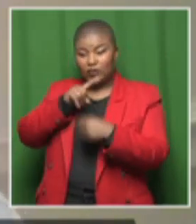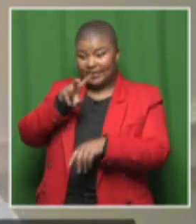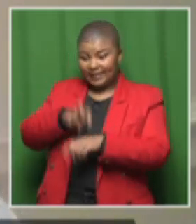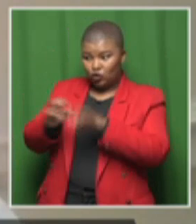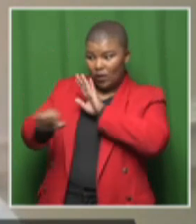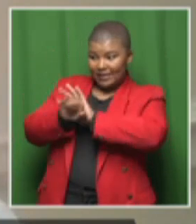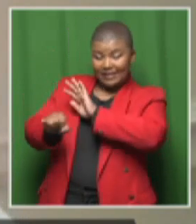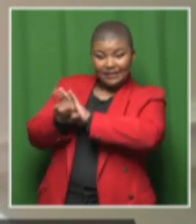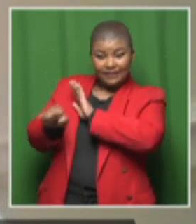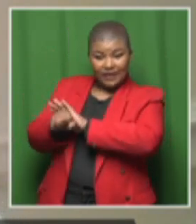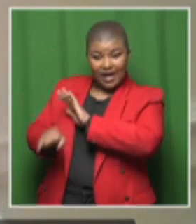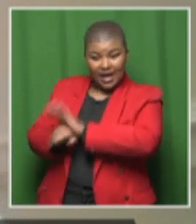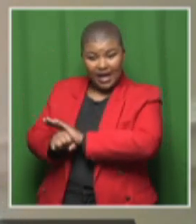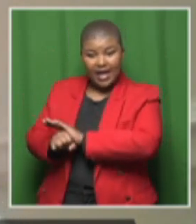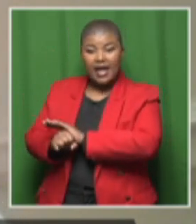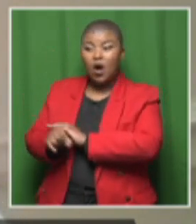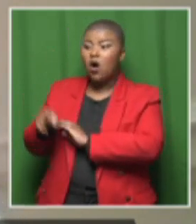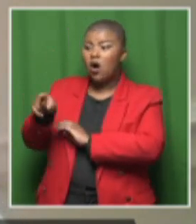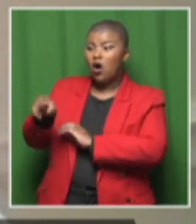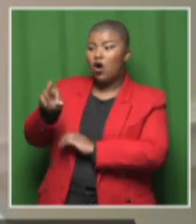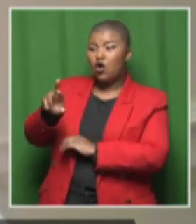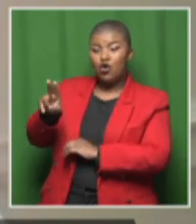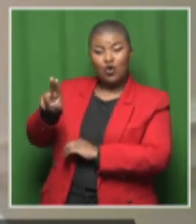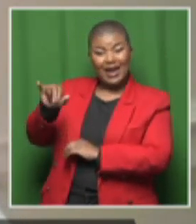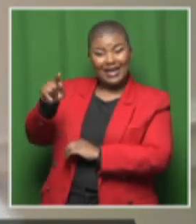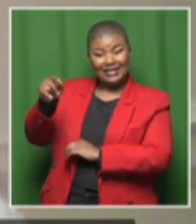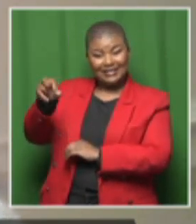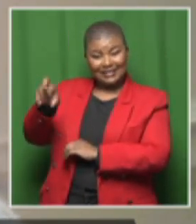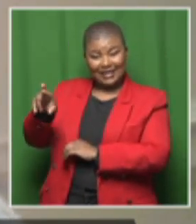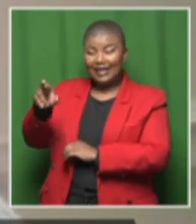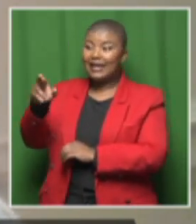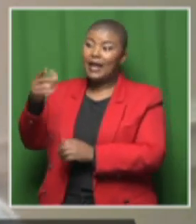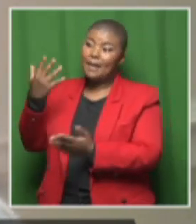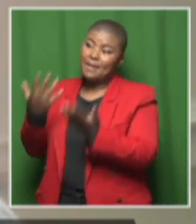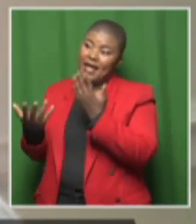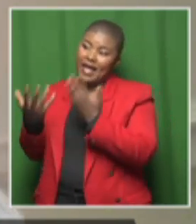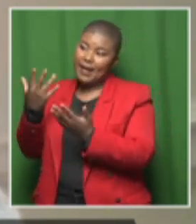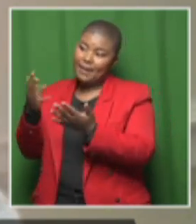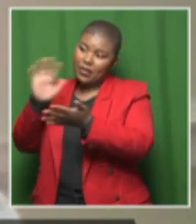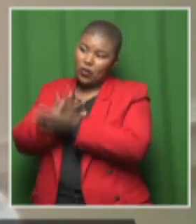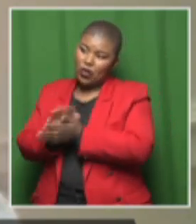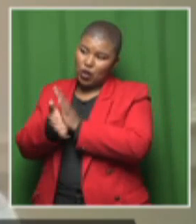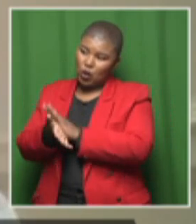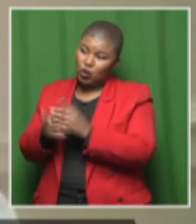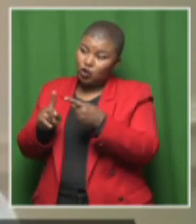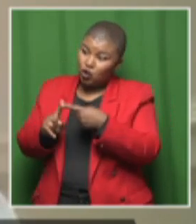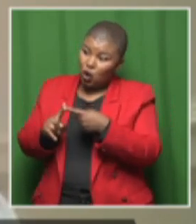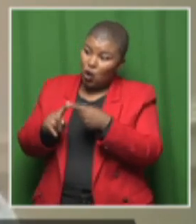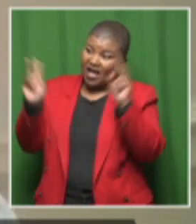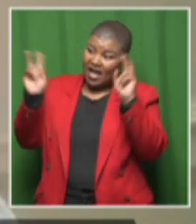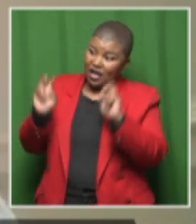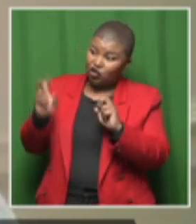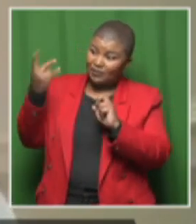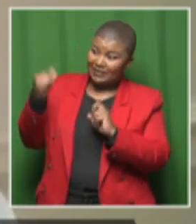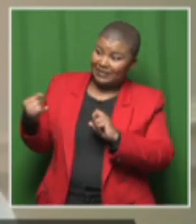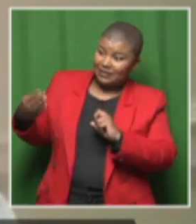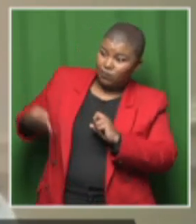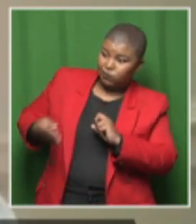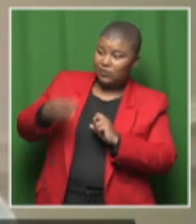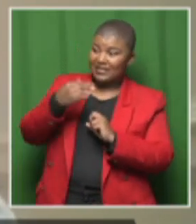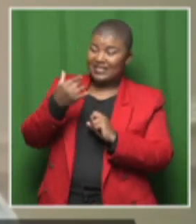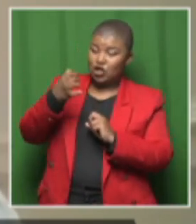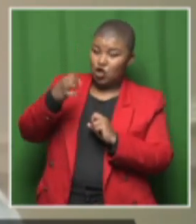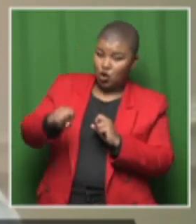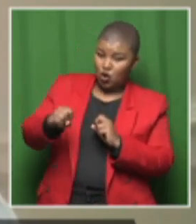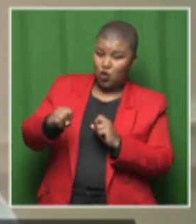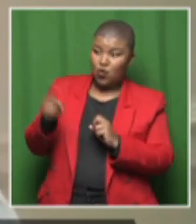that, Mr. Ruyter, you may have caused this kind of damage to Eskom while you were still the CEO and